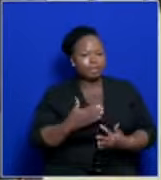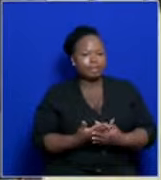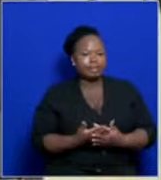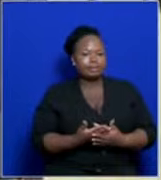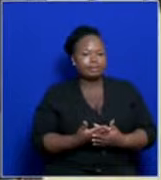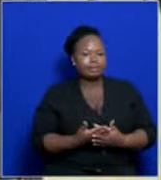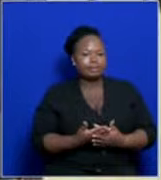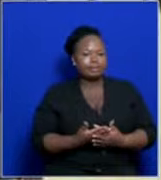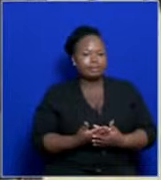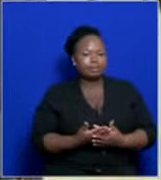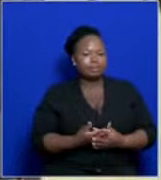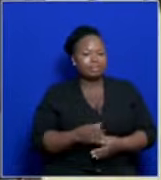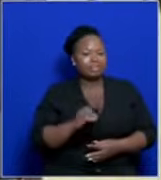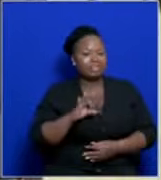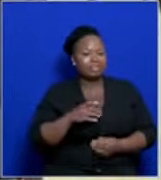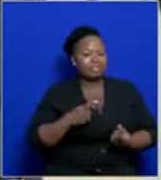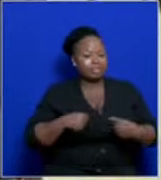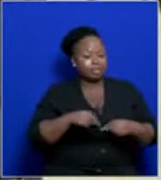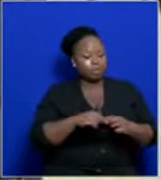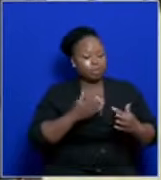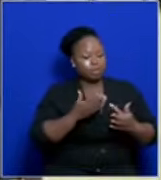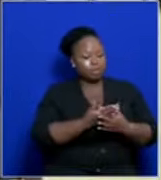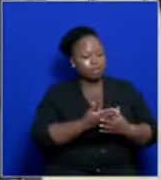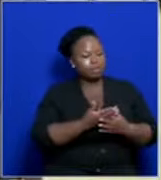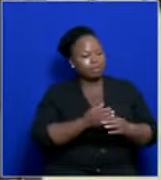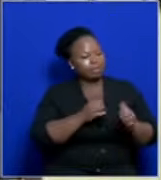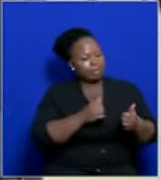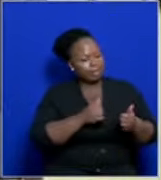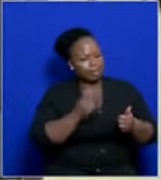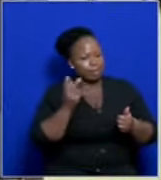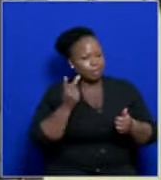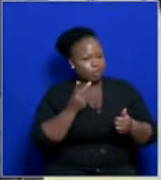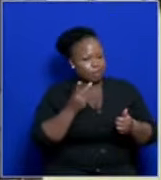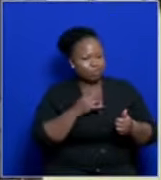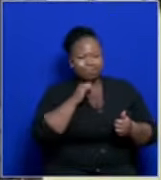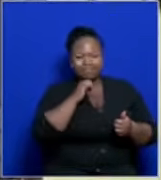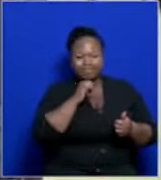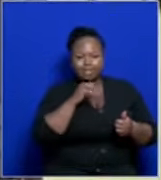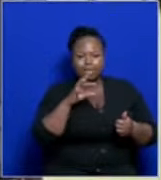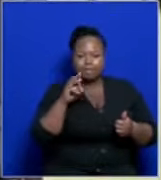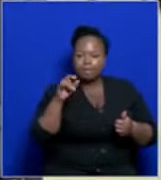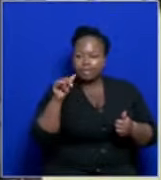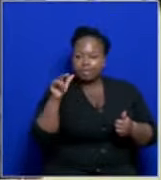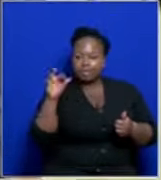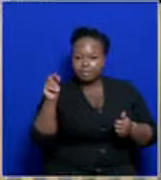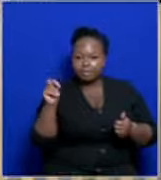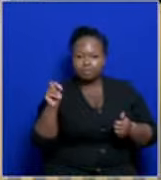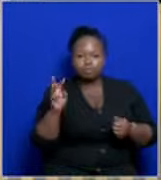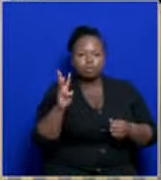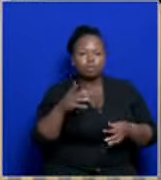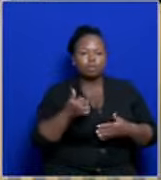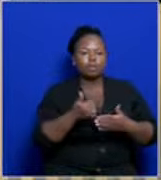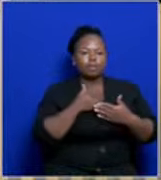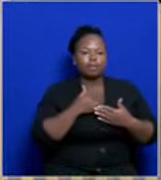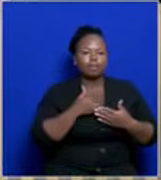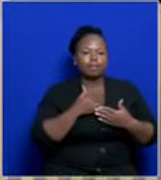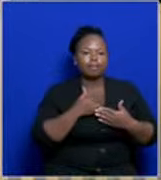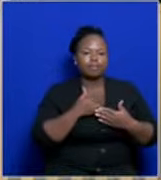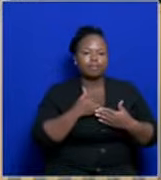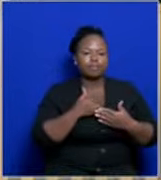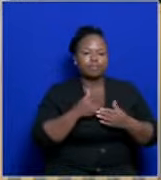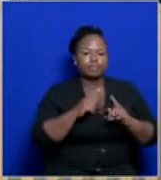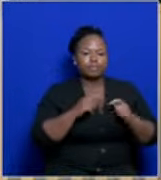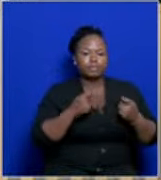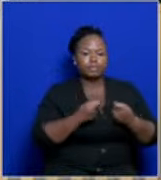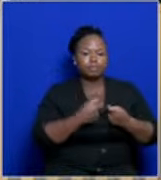case, again, even though it's Mayerton, it will be fruitful for the team of Egorulane, because it